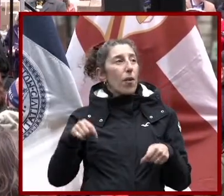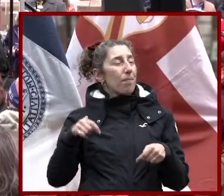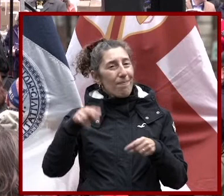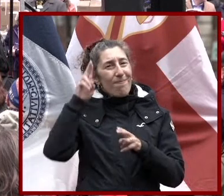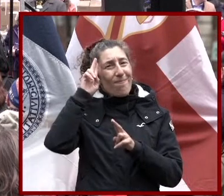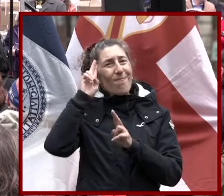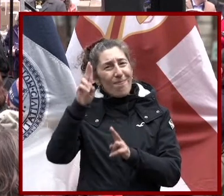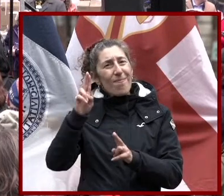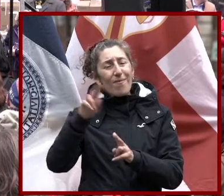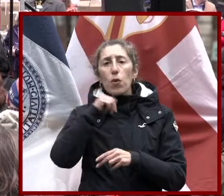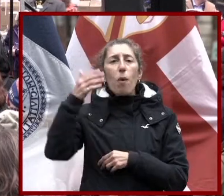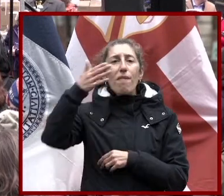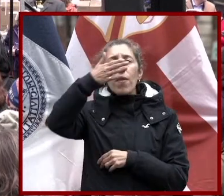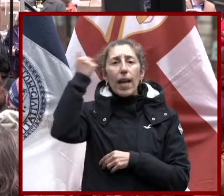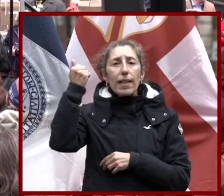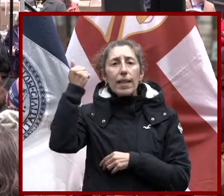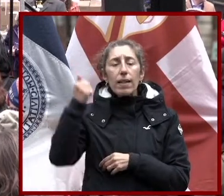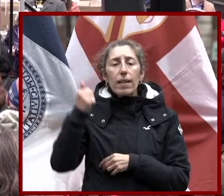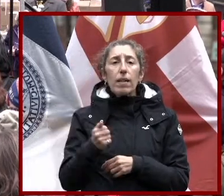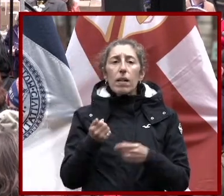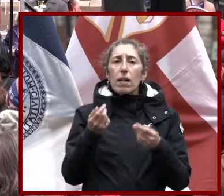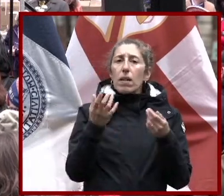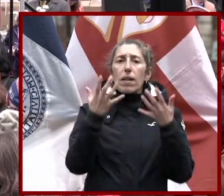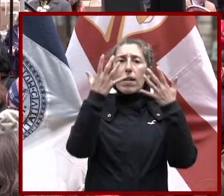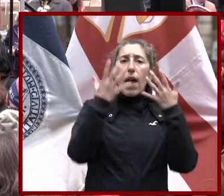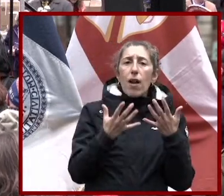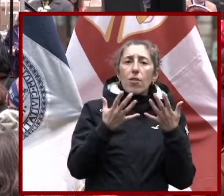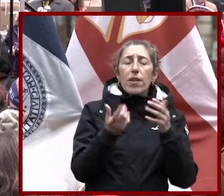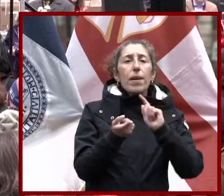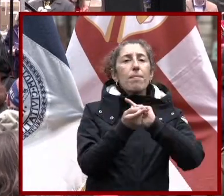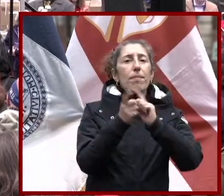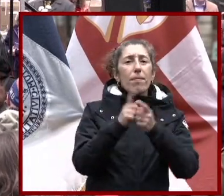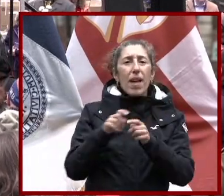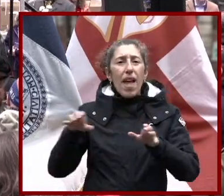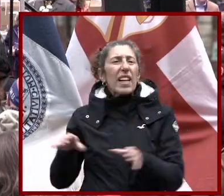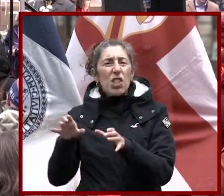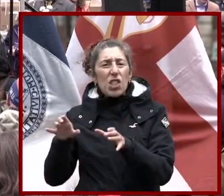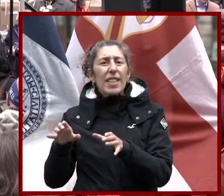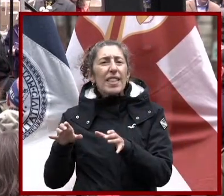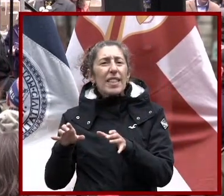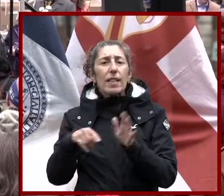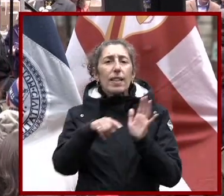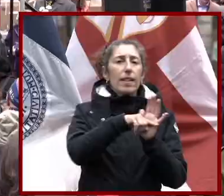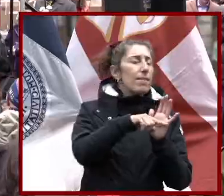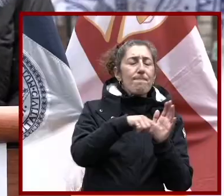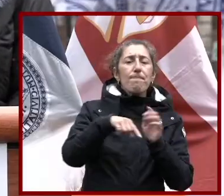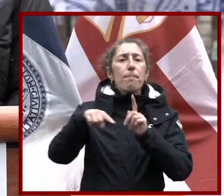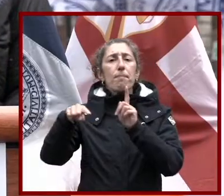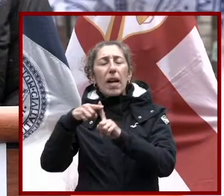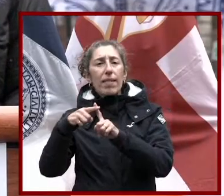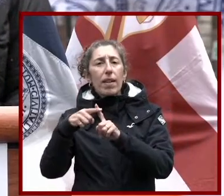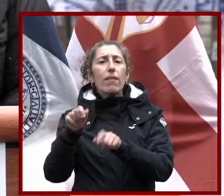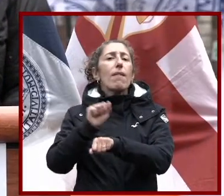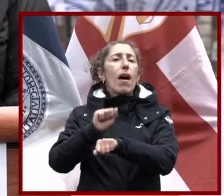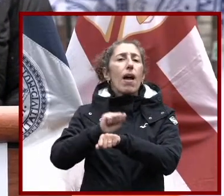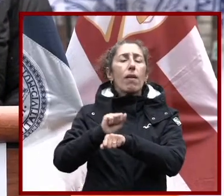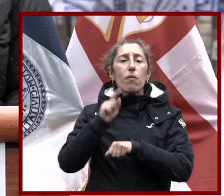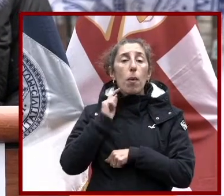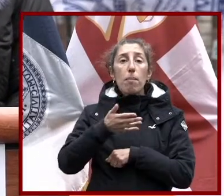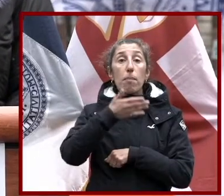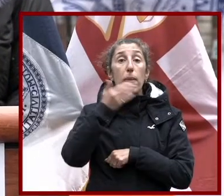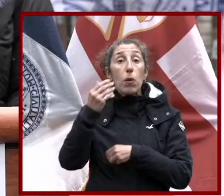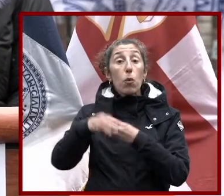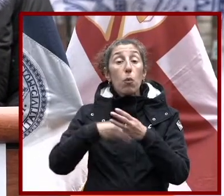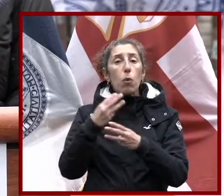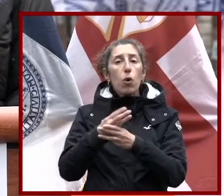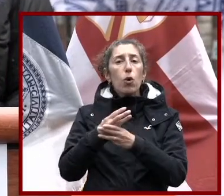turned tragedy into action. We fought for a better world for ourselves and those and